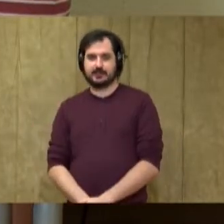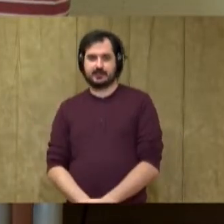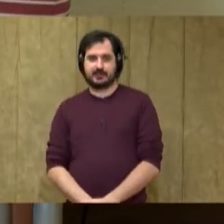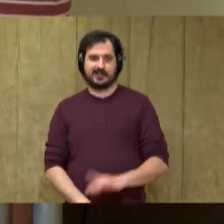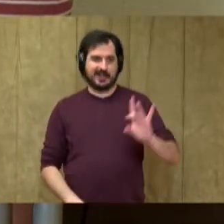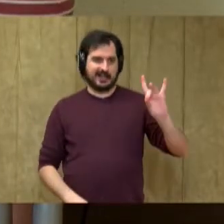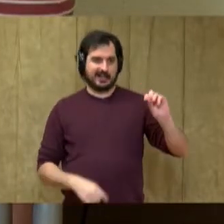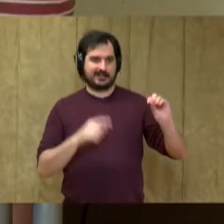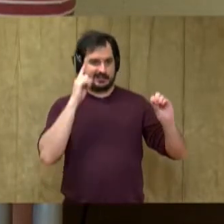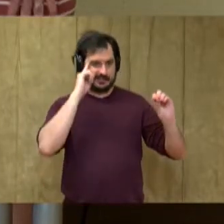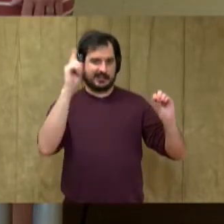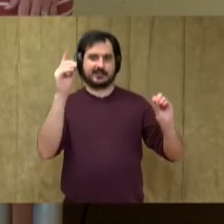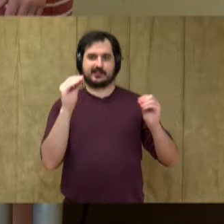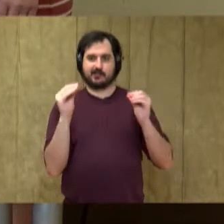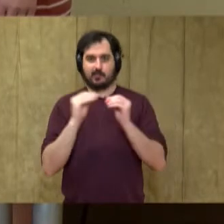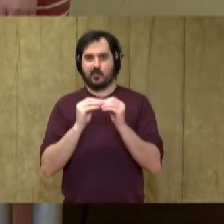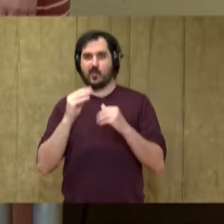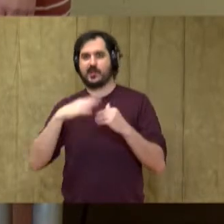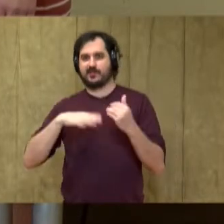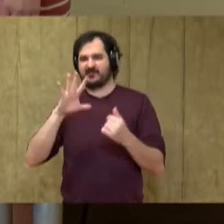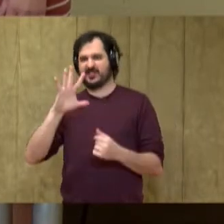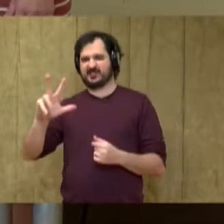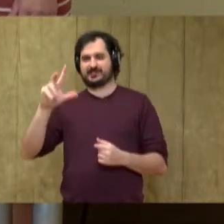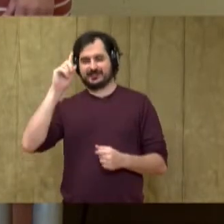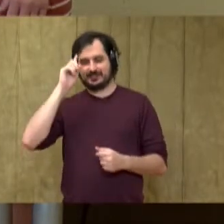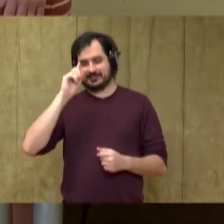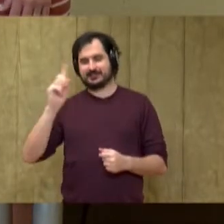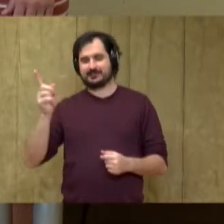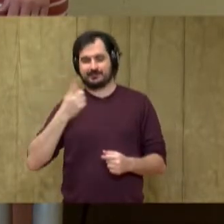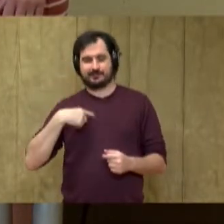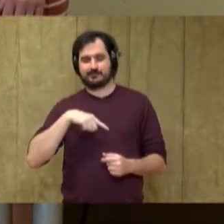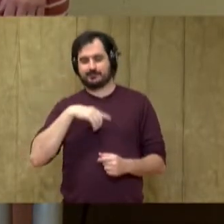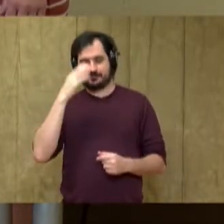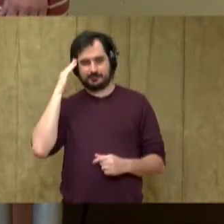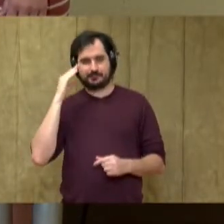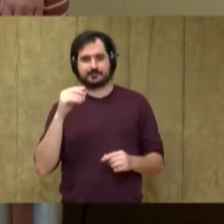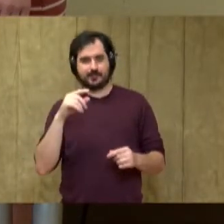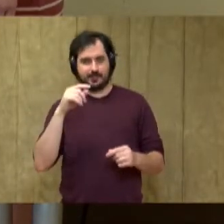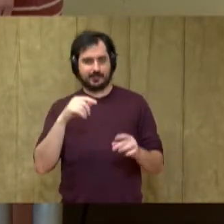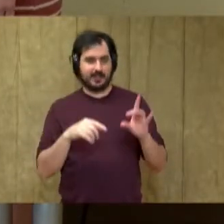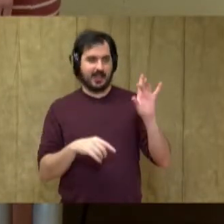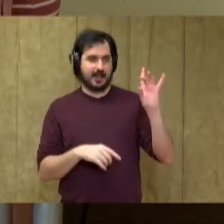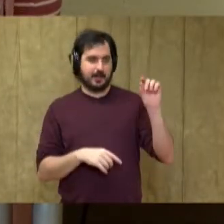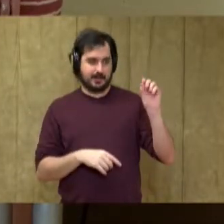53 cents? 80 cents. So we know that 8/10 is greater than